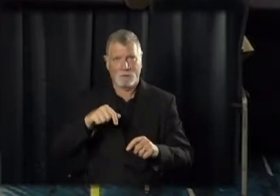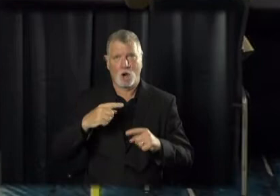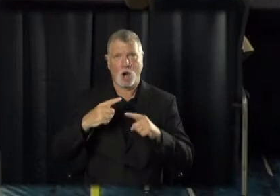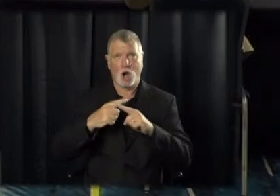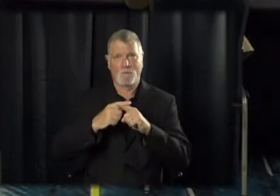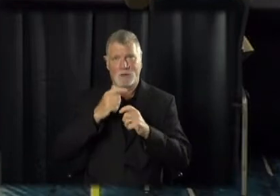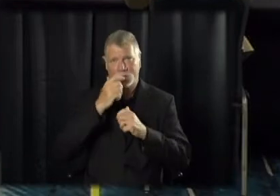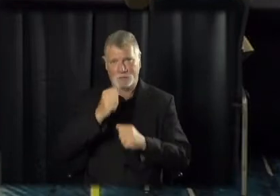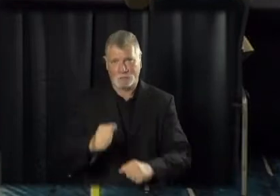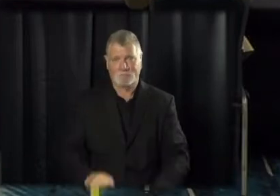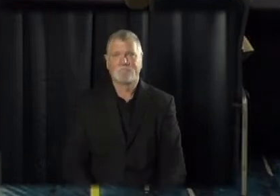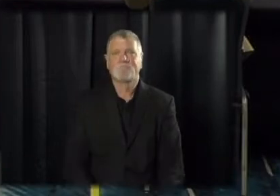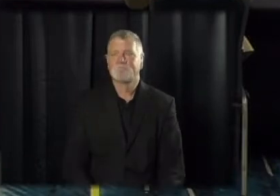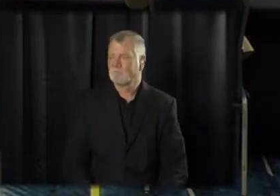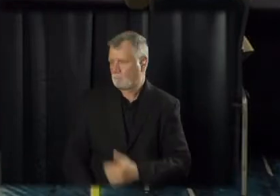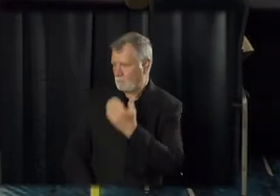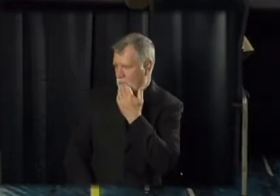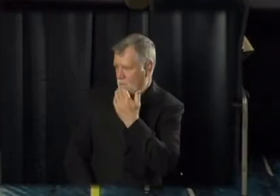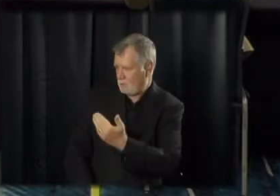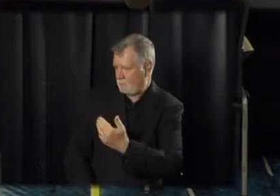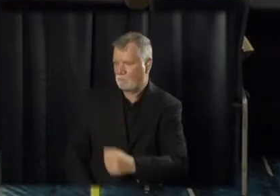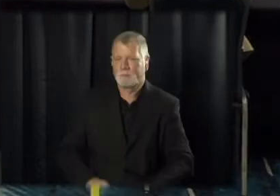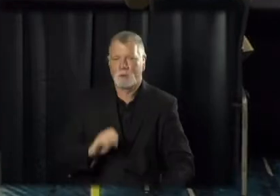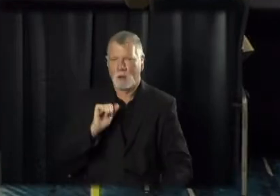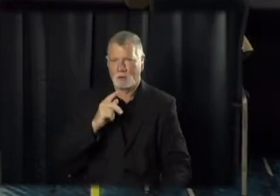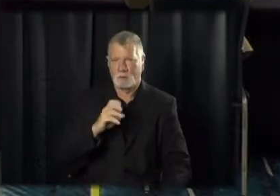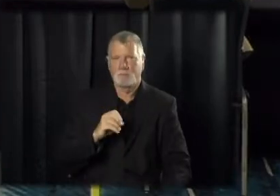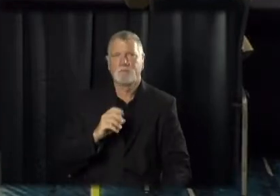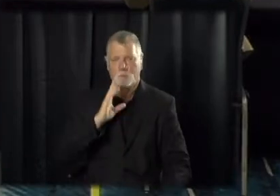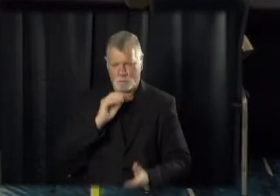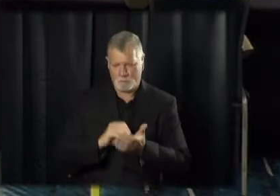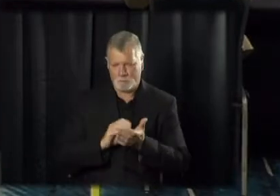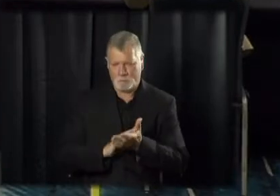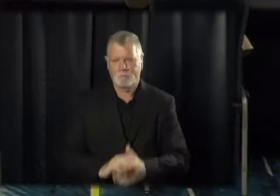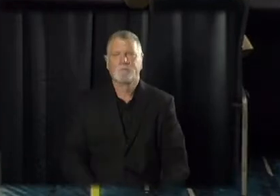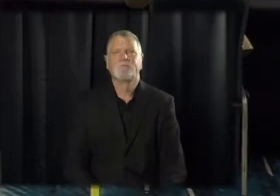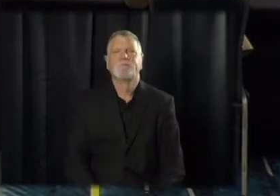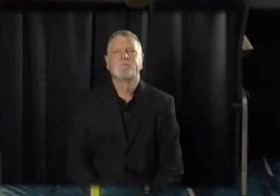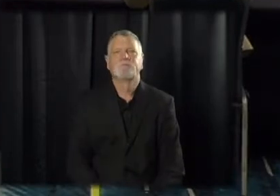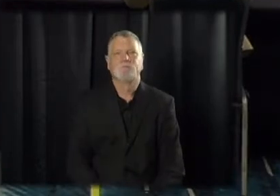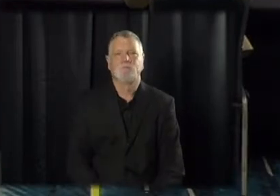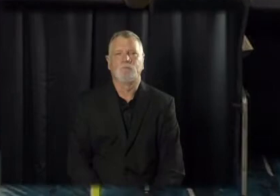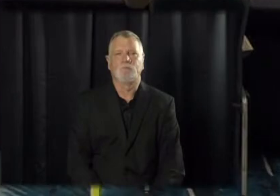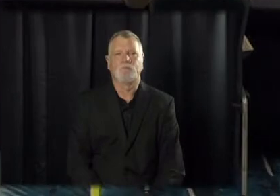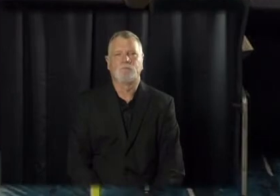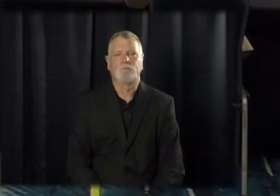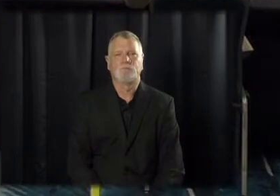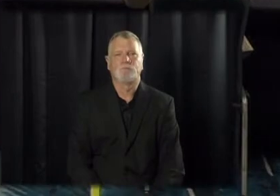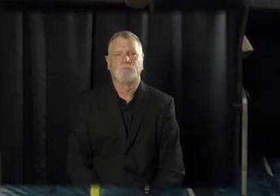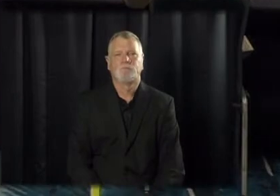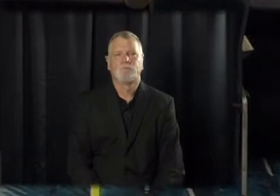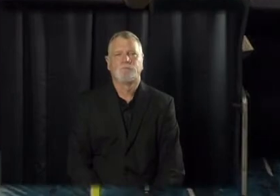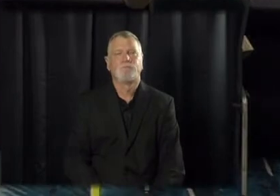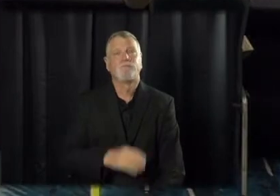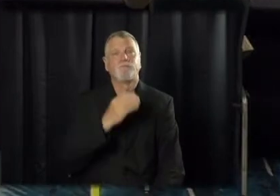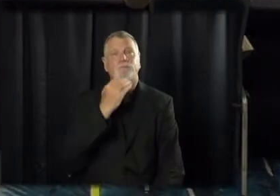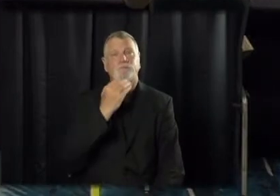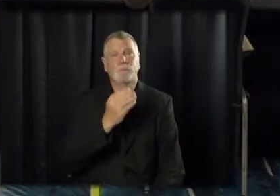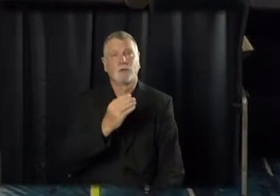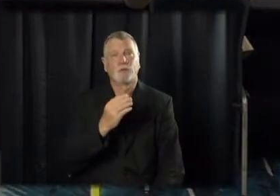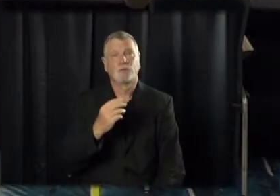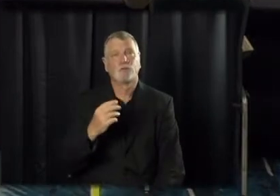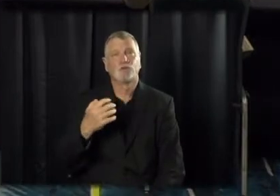of interest. Thank you, Antonio. Thank you. And that will be noted. Ginorli? Thank you, Chairman Skill.